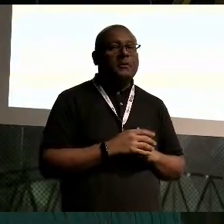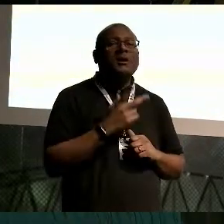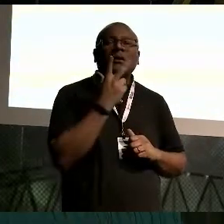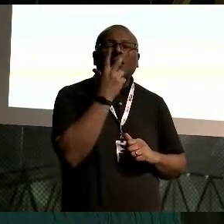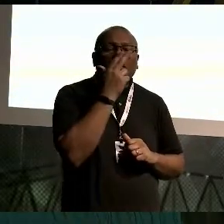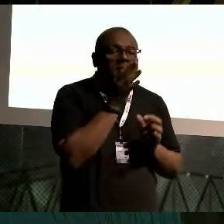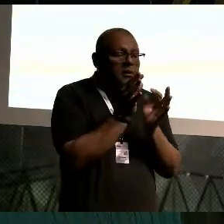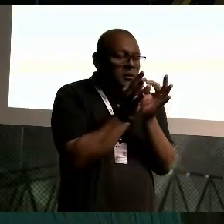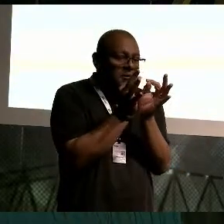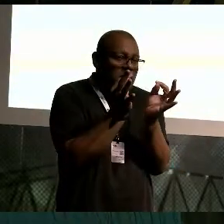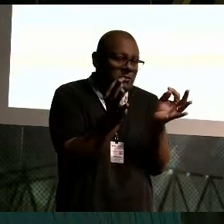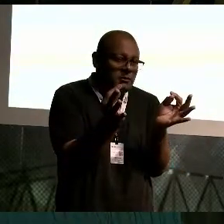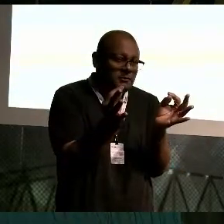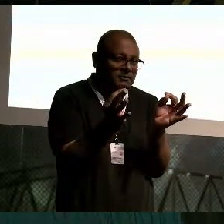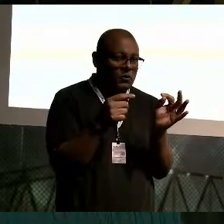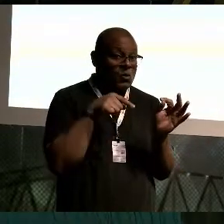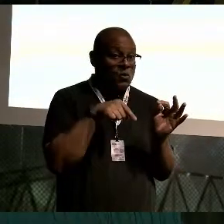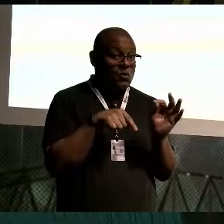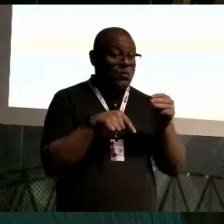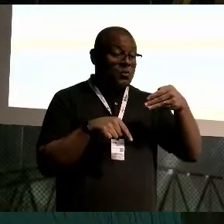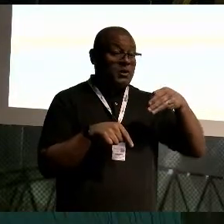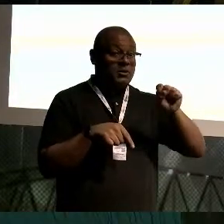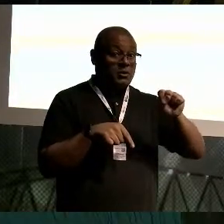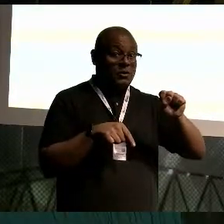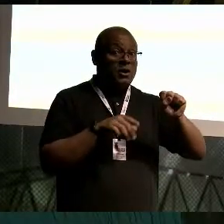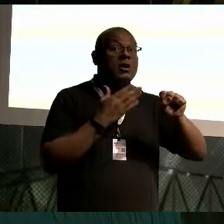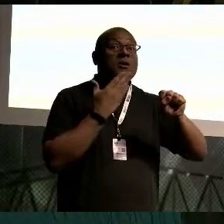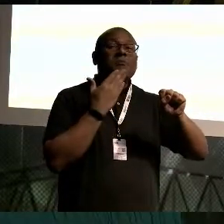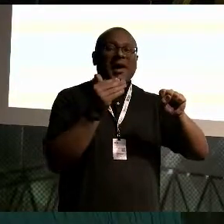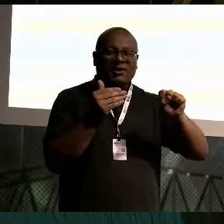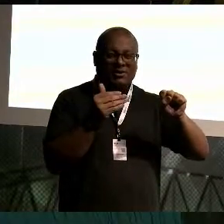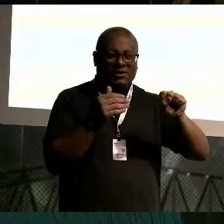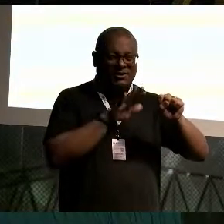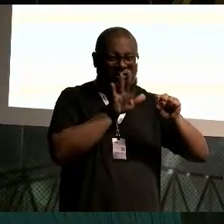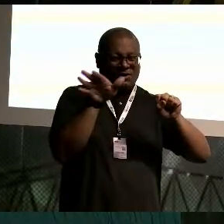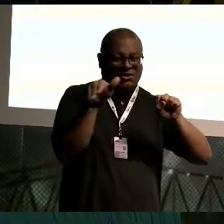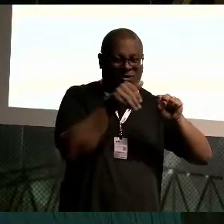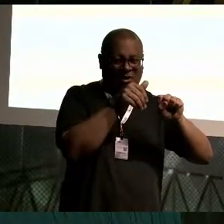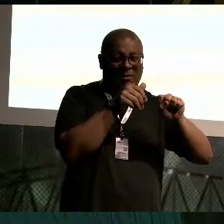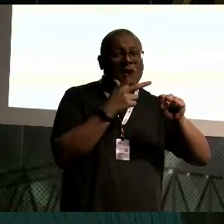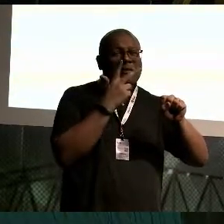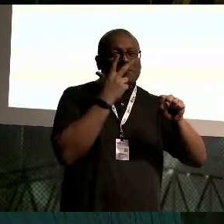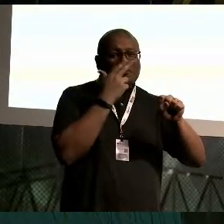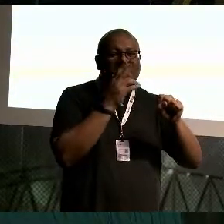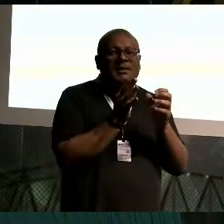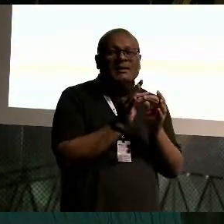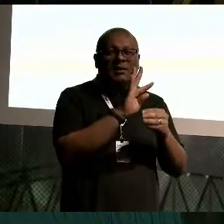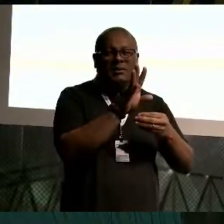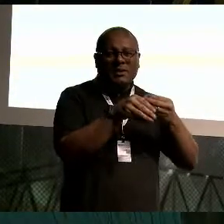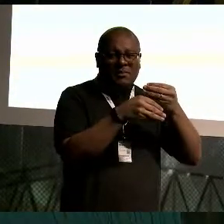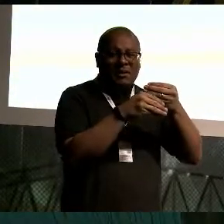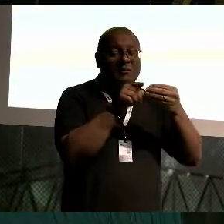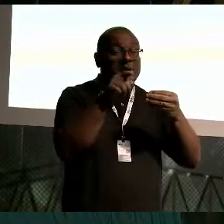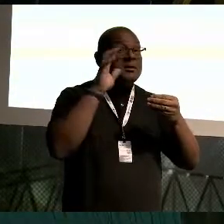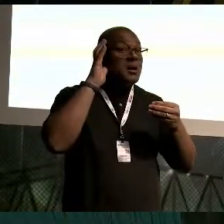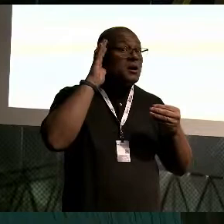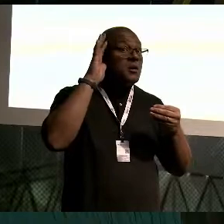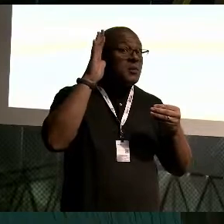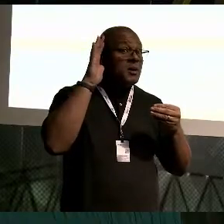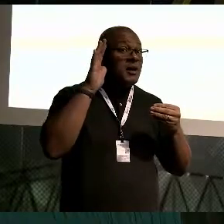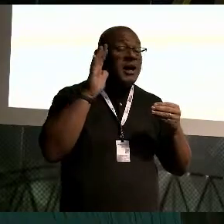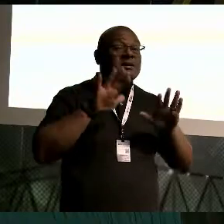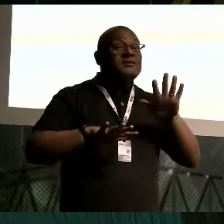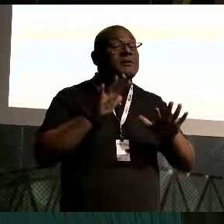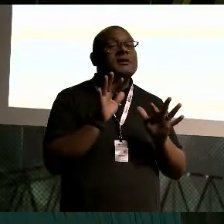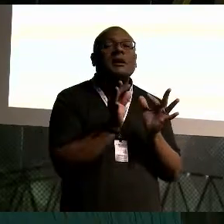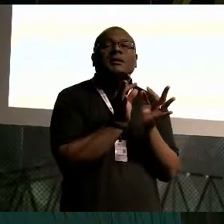simple service-to-service call, it's very easy to implement, but it already has a lot of problems that you need to think about. So it's not so easy